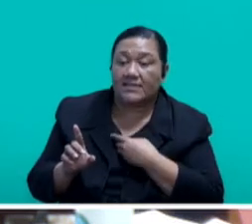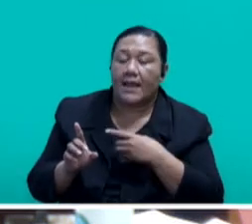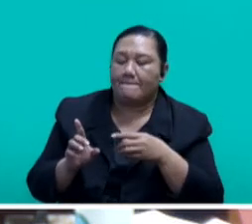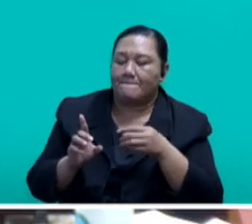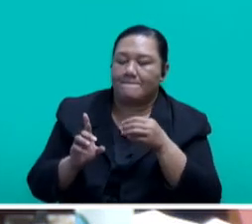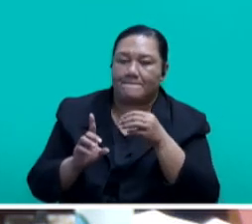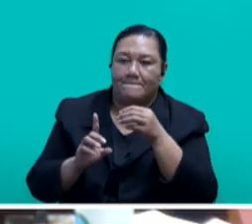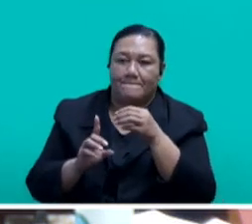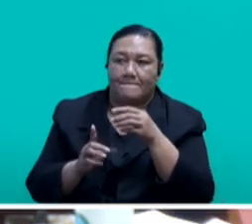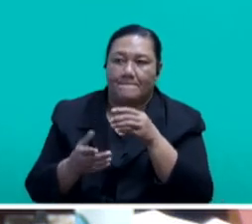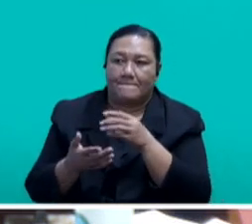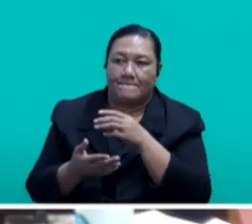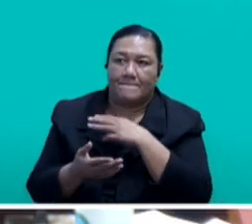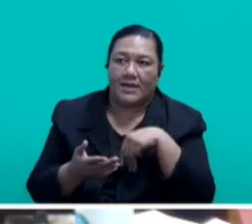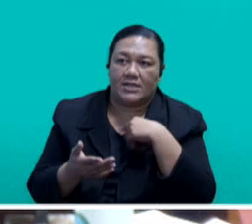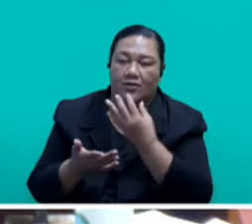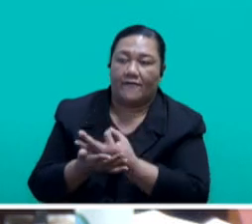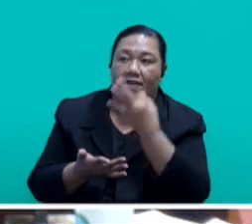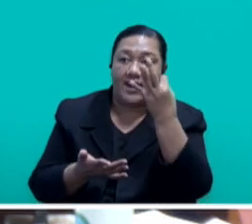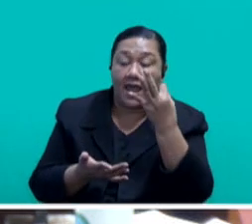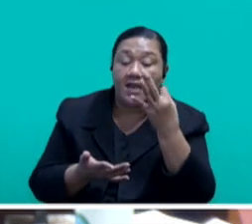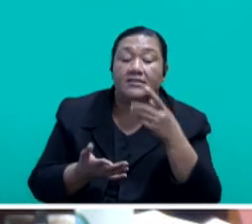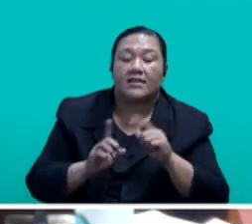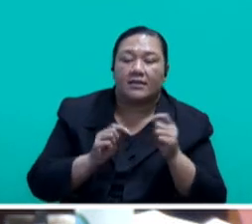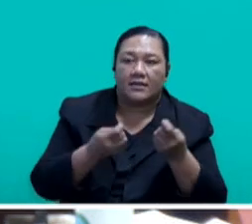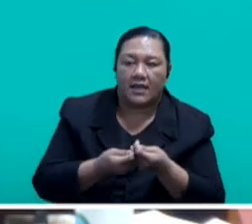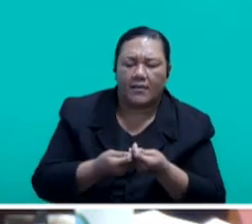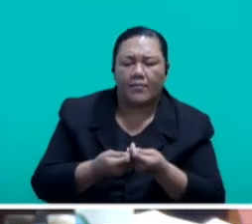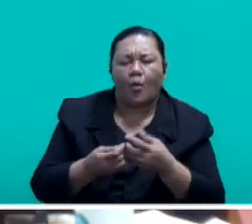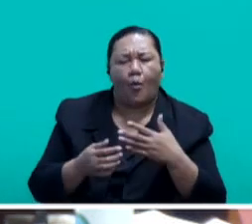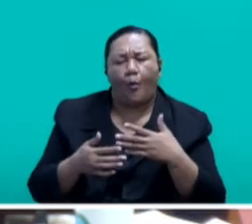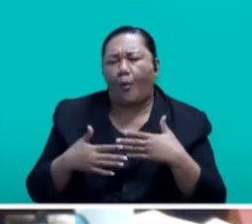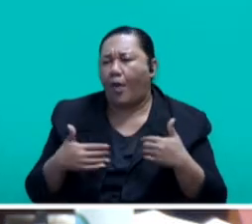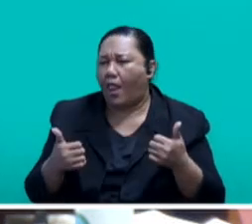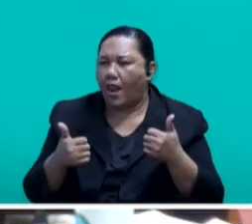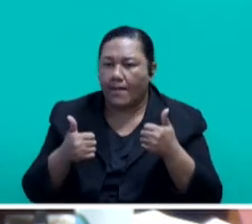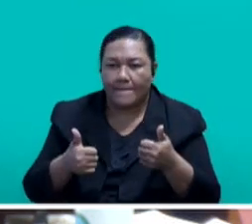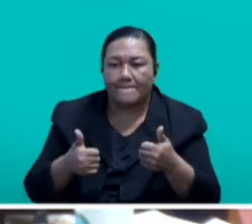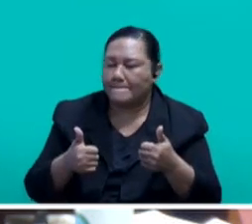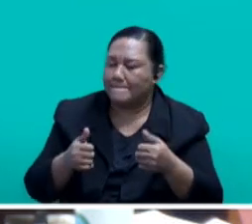Statistics for delivering a coordinated, well-planned and inclusive